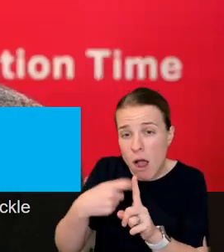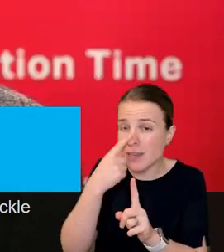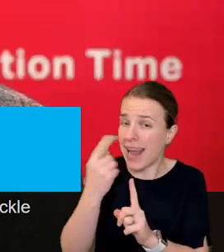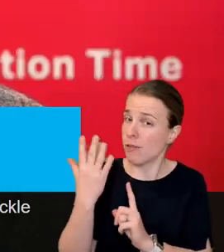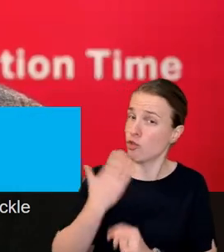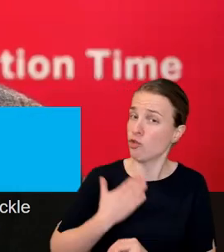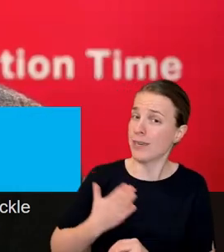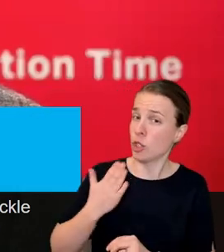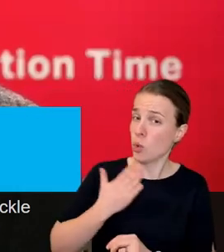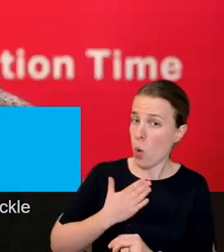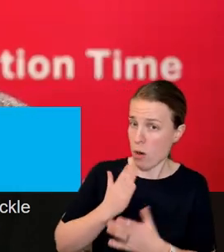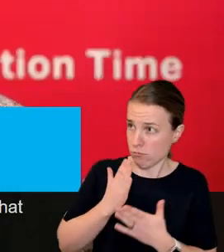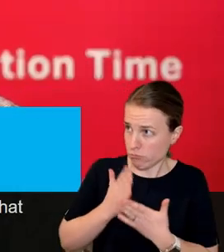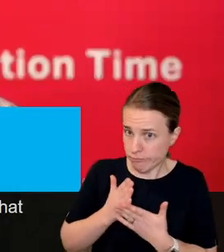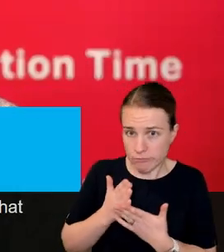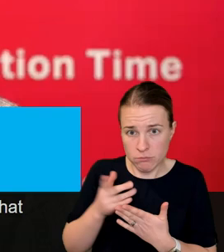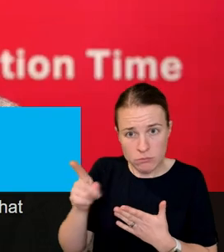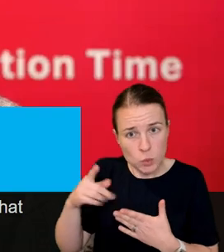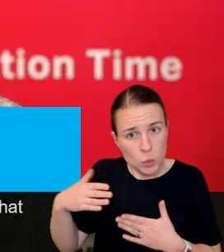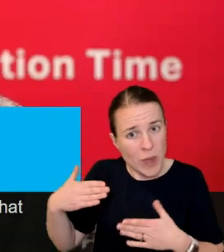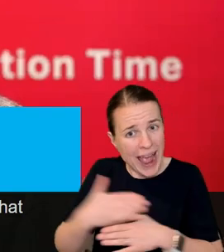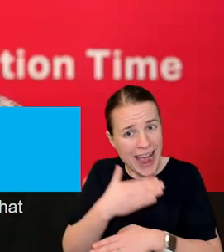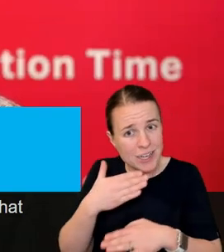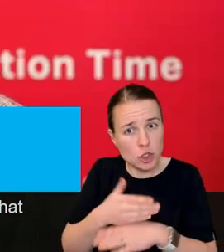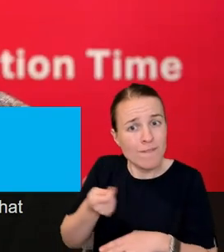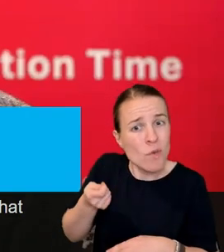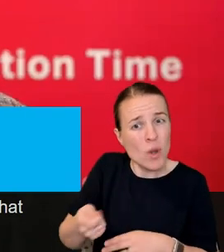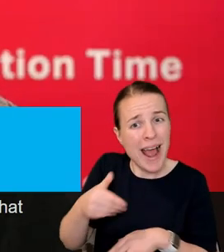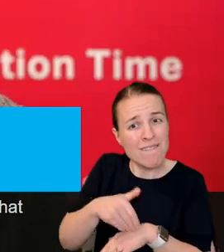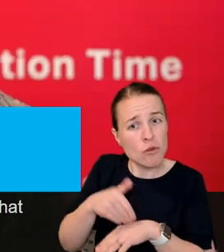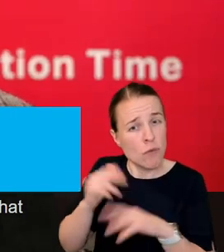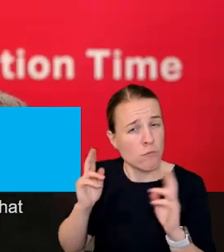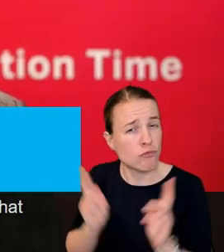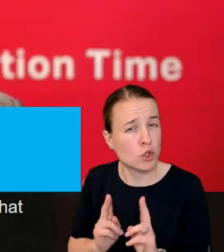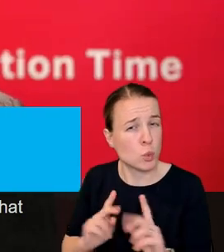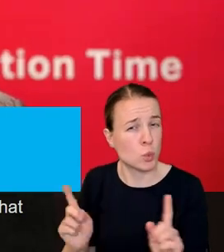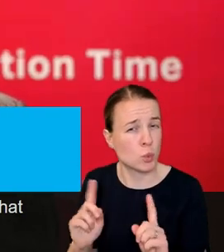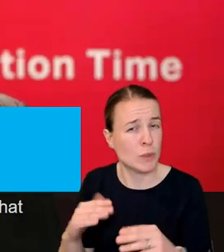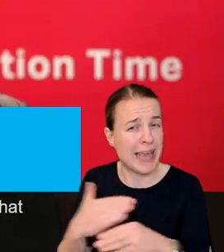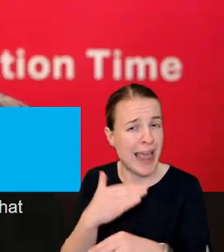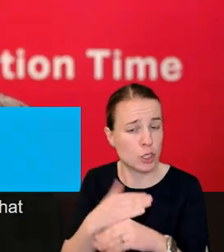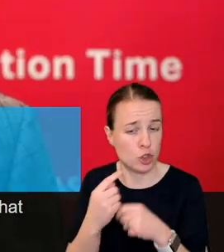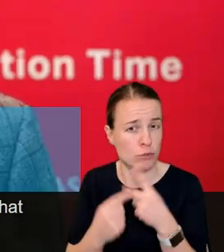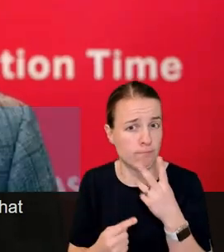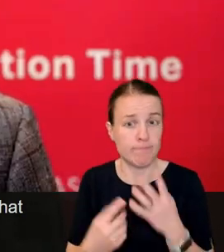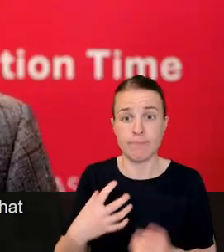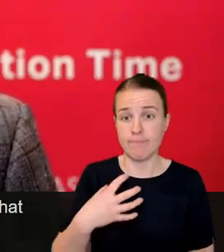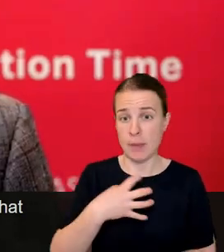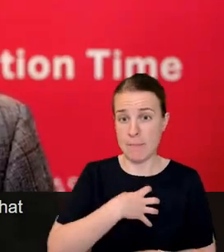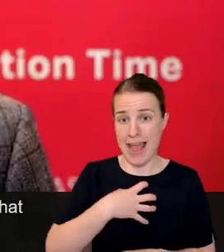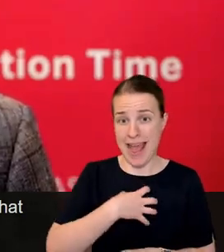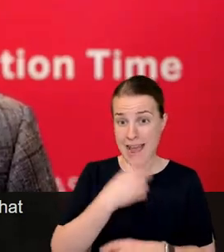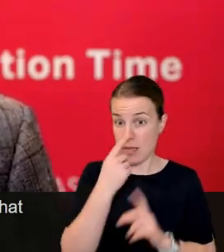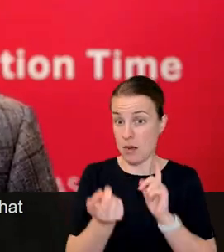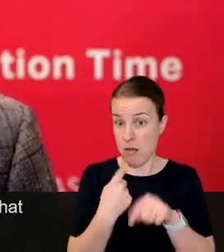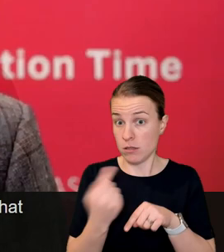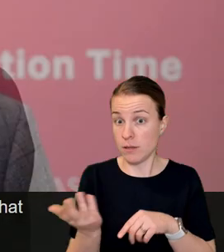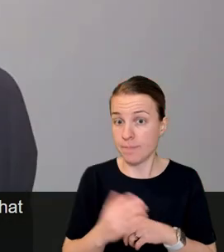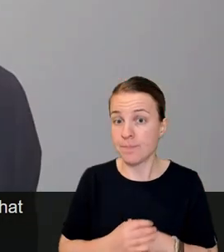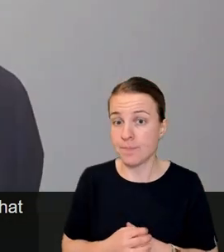to reduce knife crime? If I can go to the Mayor to answer those questions, please.